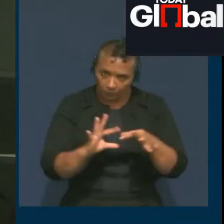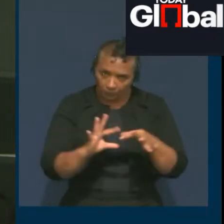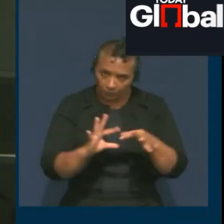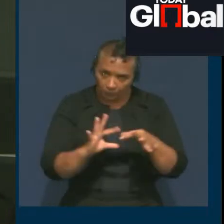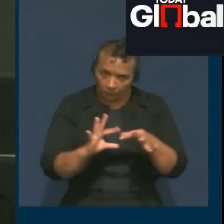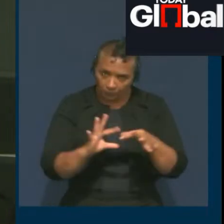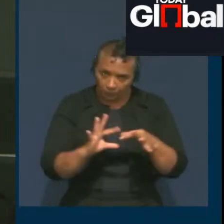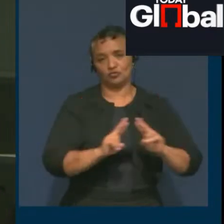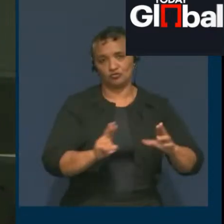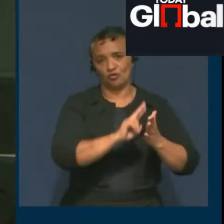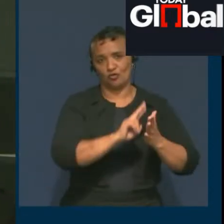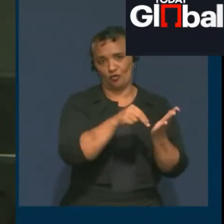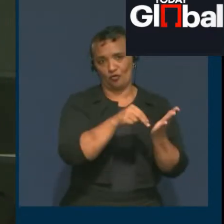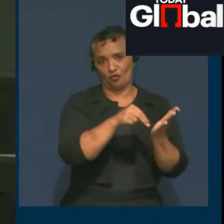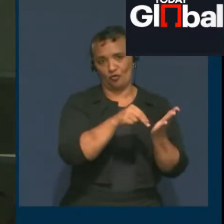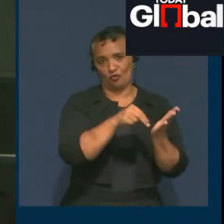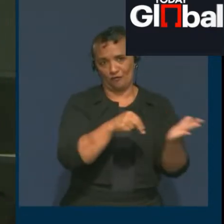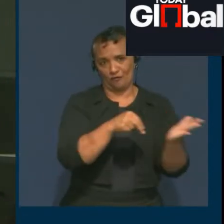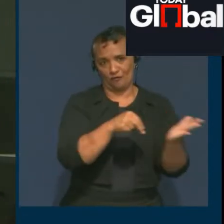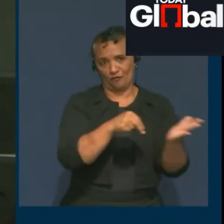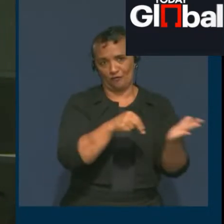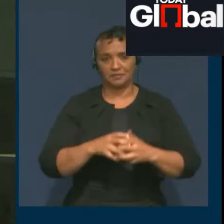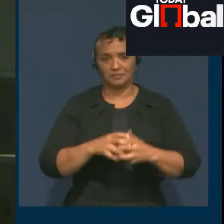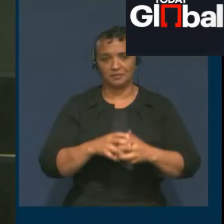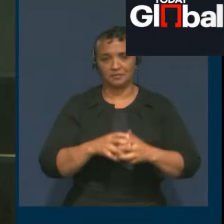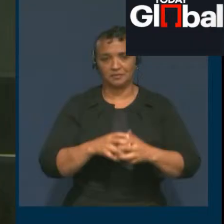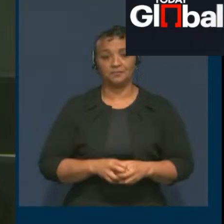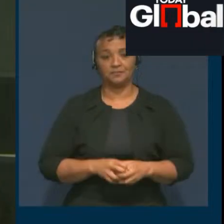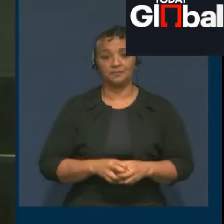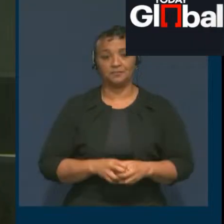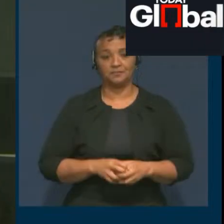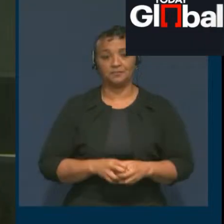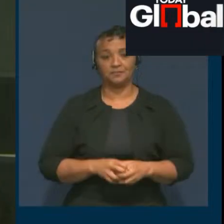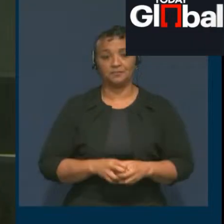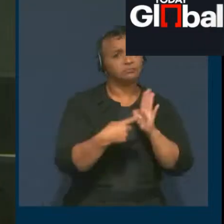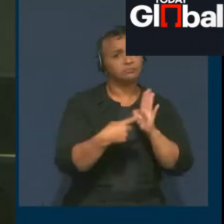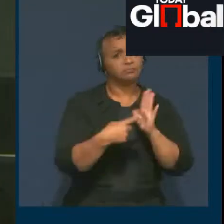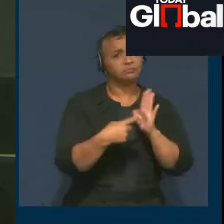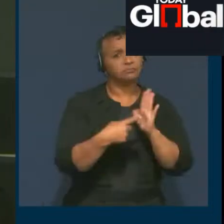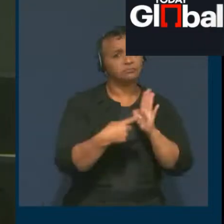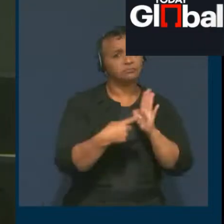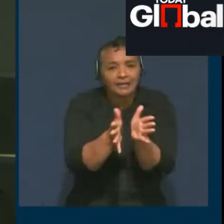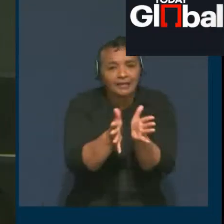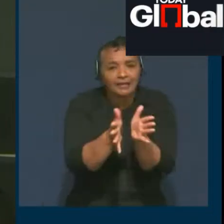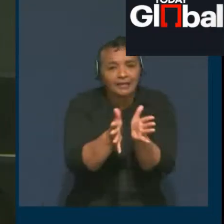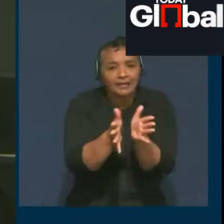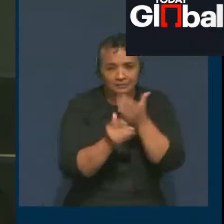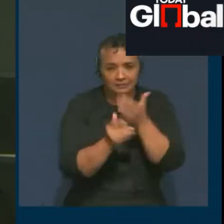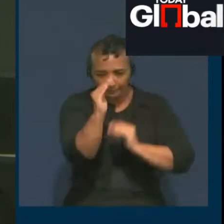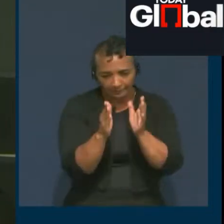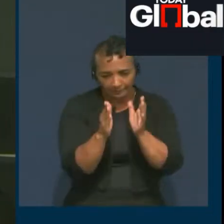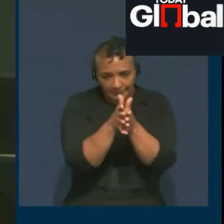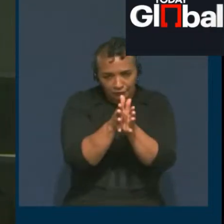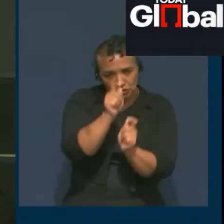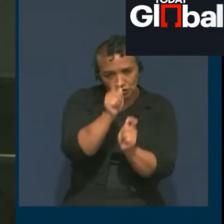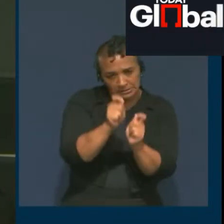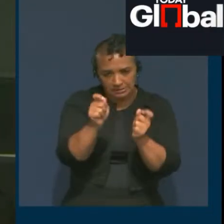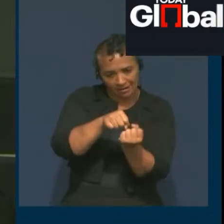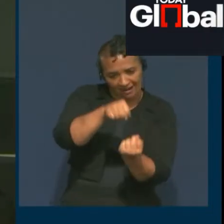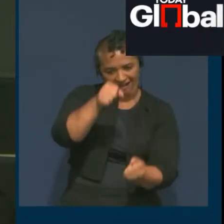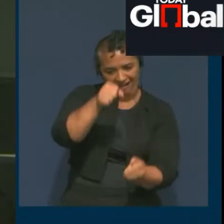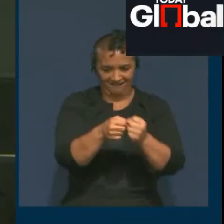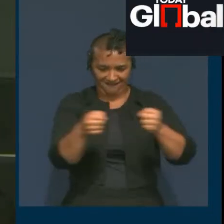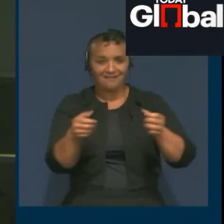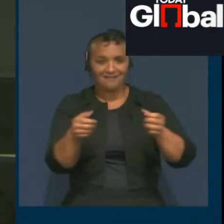has adopted a definition of persons with disabilities, particularly when it comes to the type